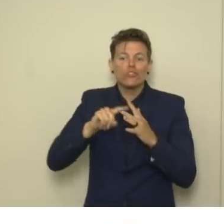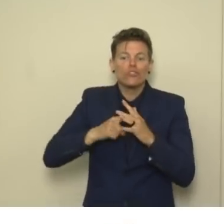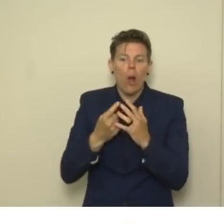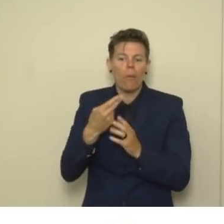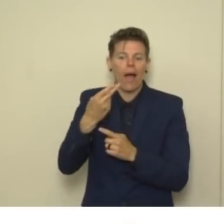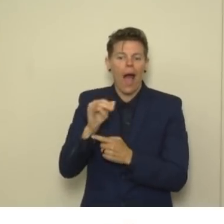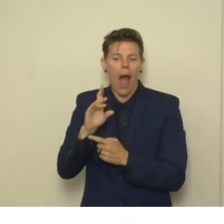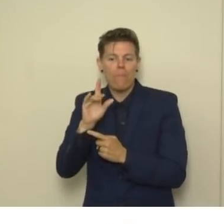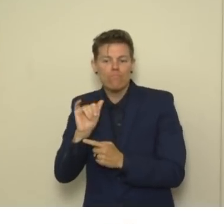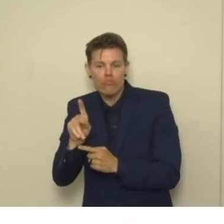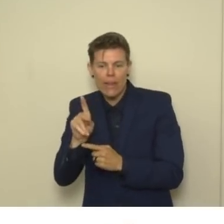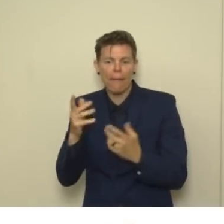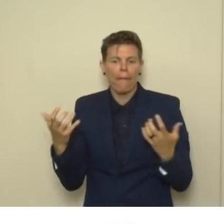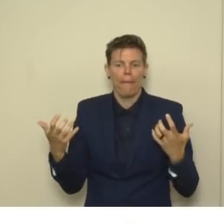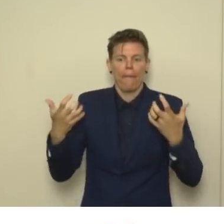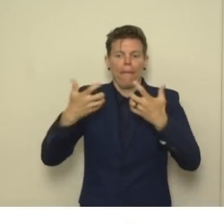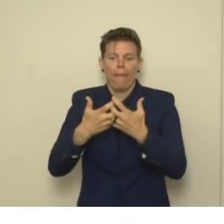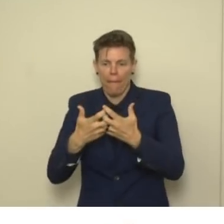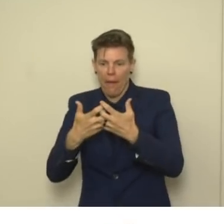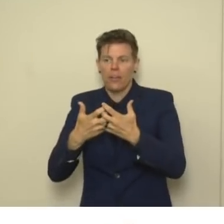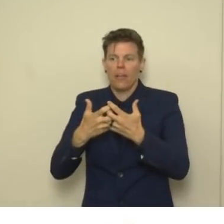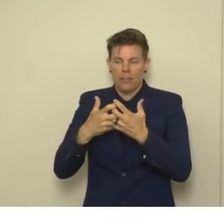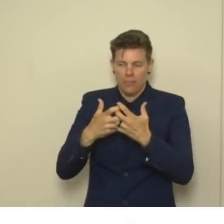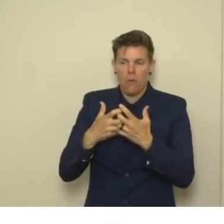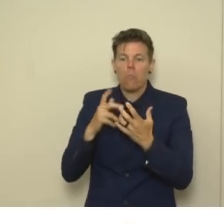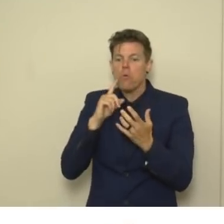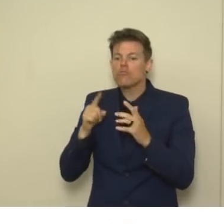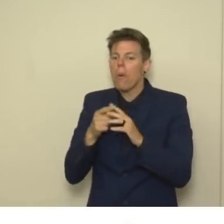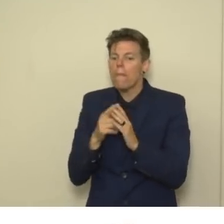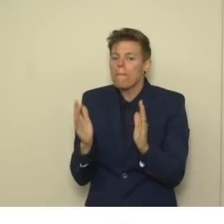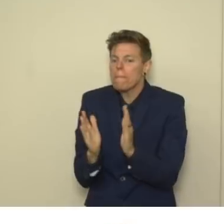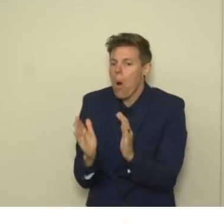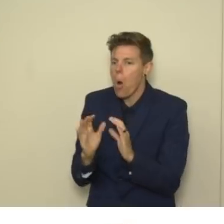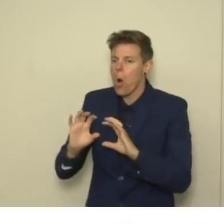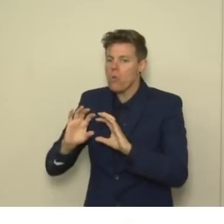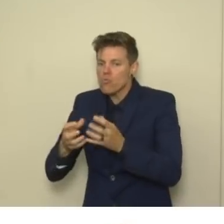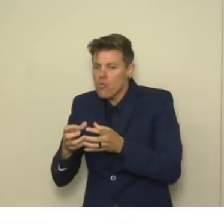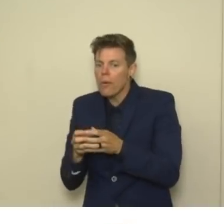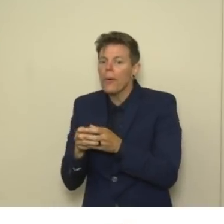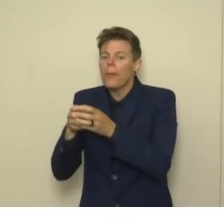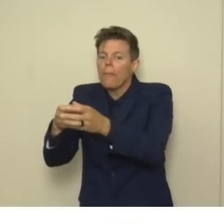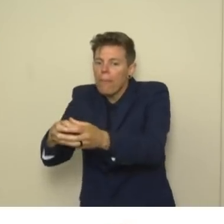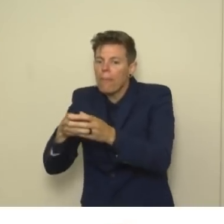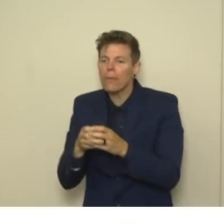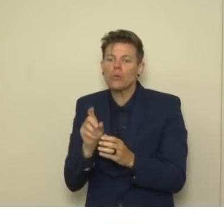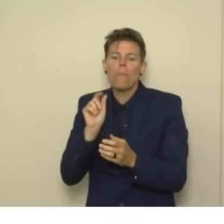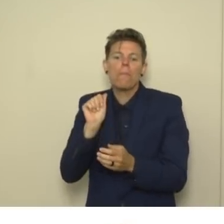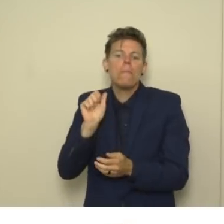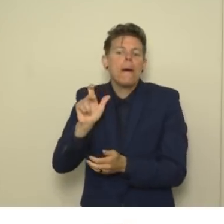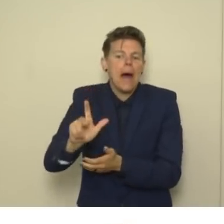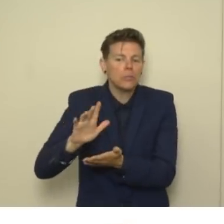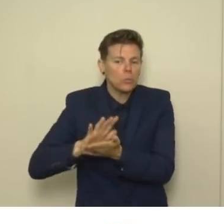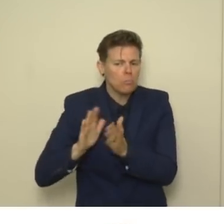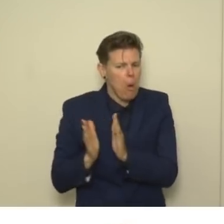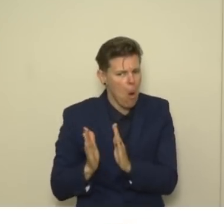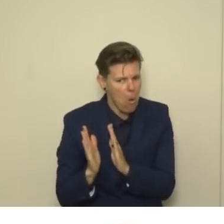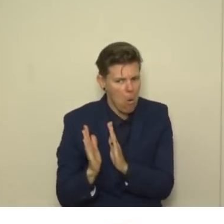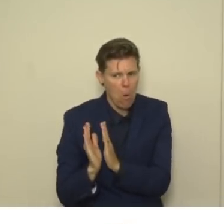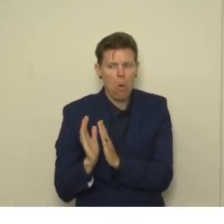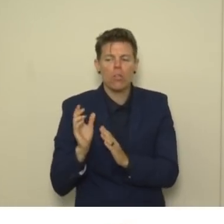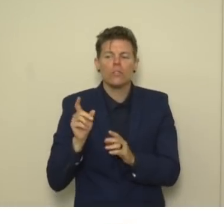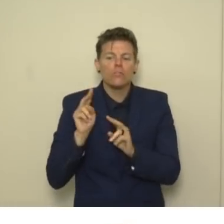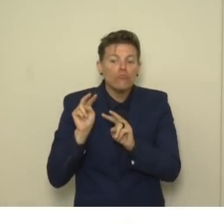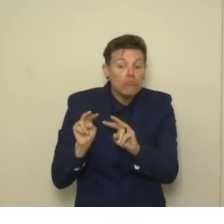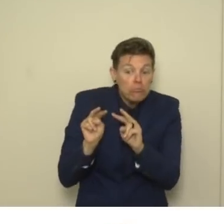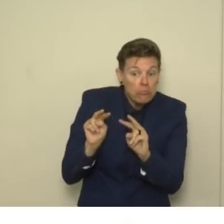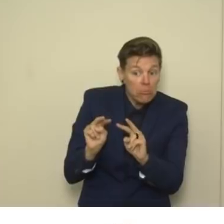in smaller groups of students. They return to campus, and we want to make sure that in order